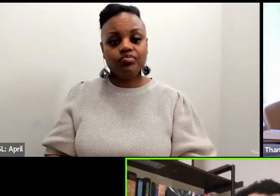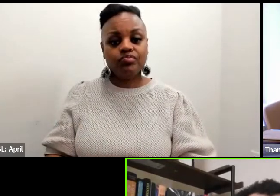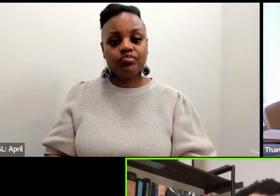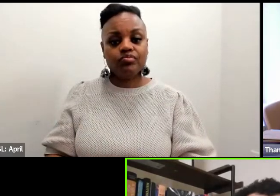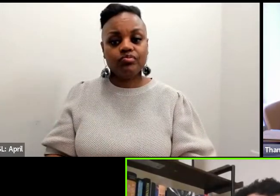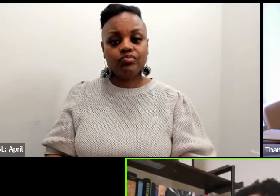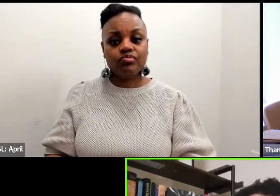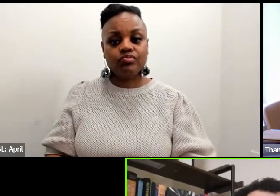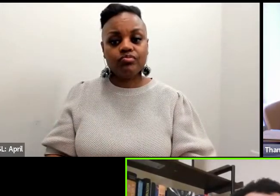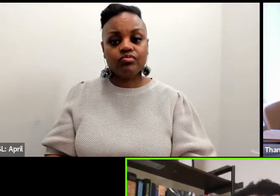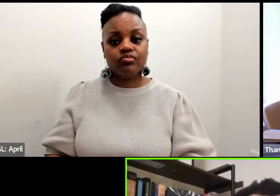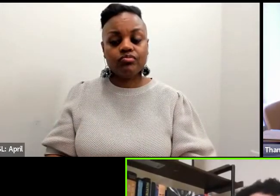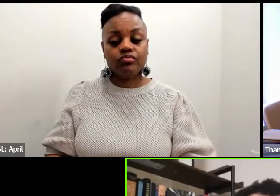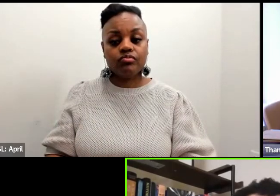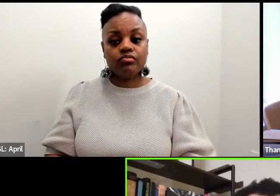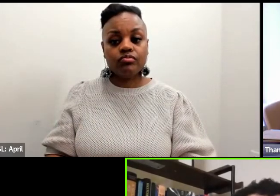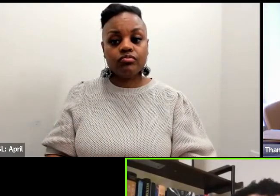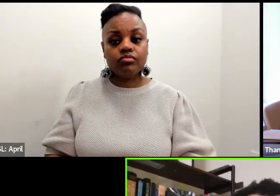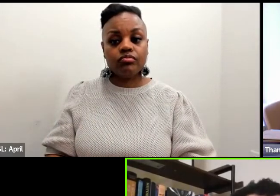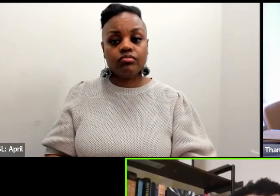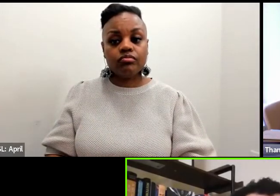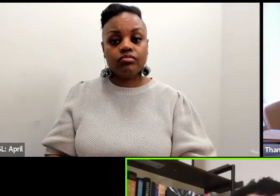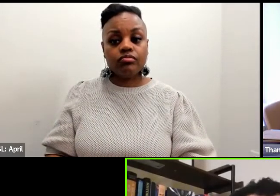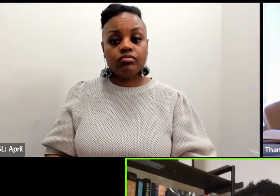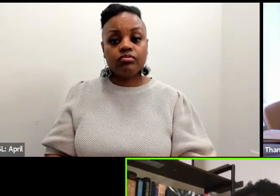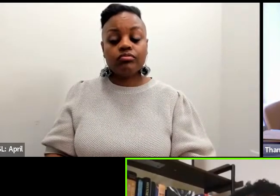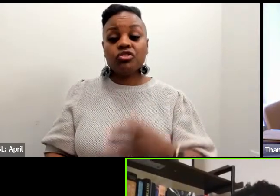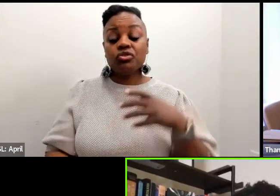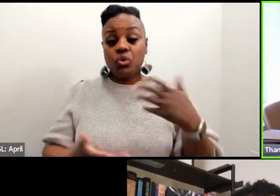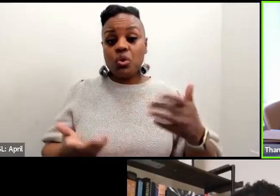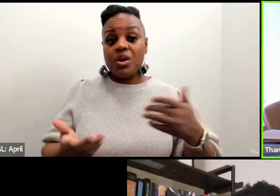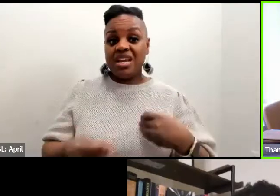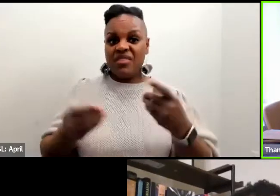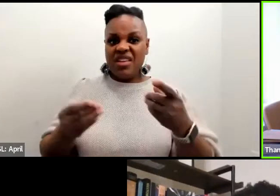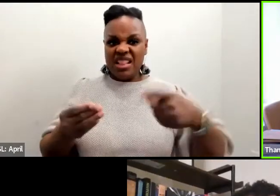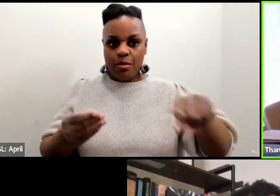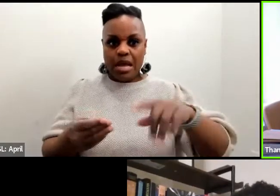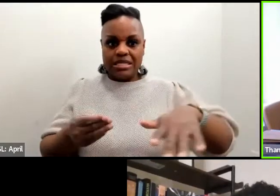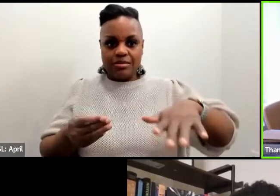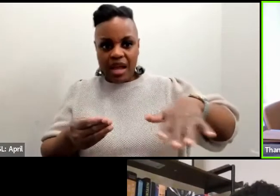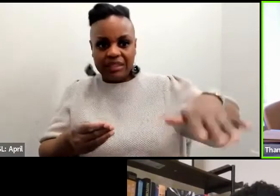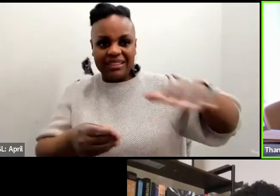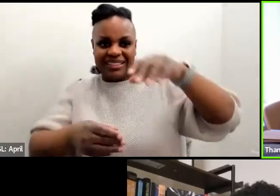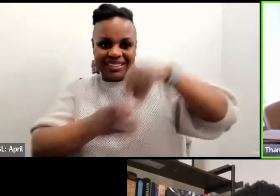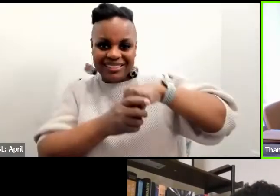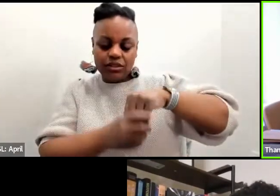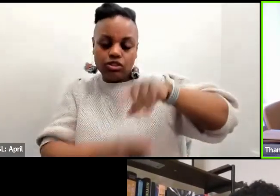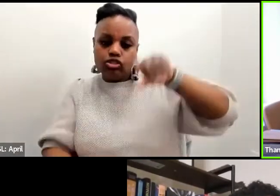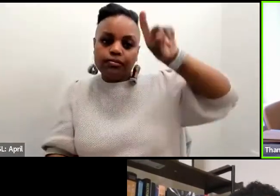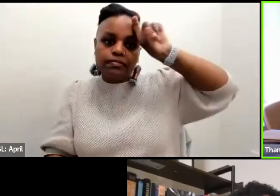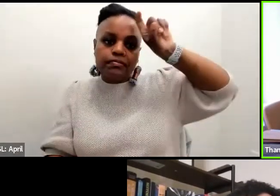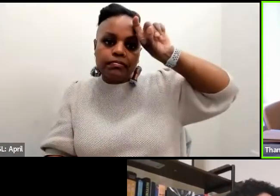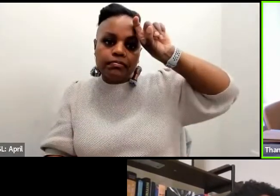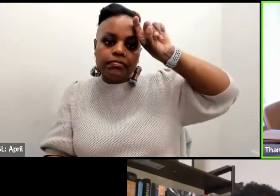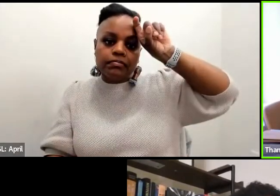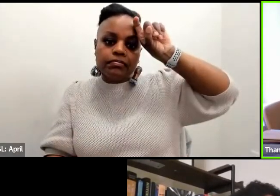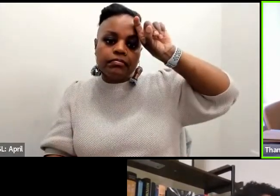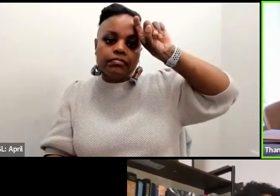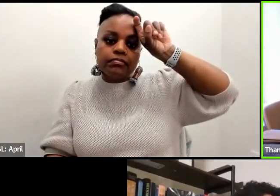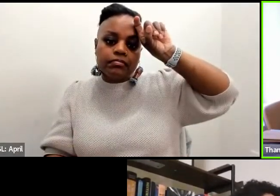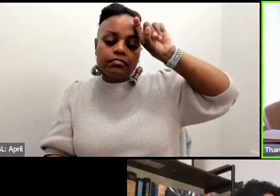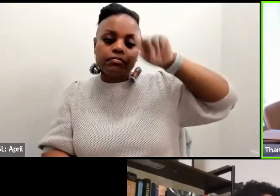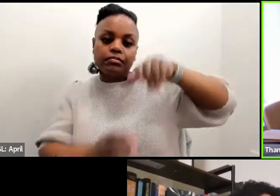and space within the Egyptian public. Thanks, Ahmed. Noha, I want to turn to you.